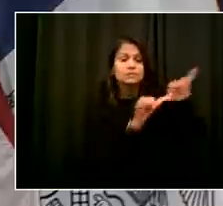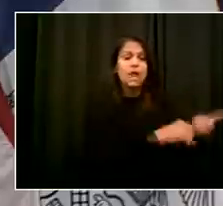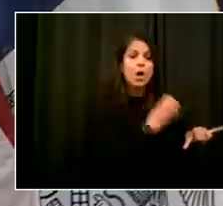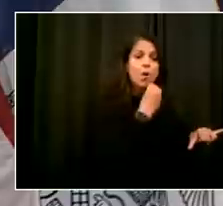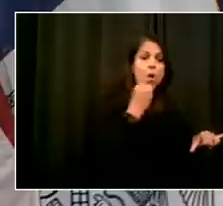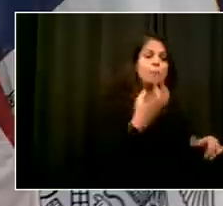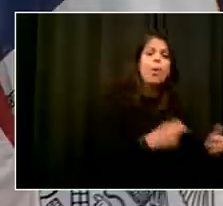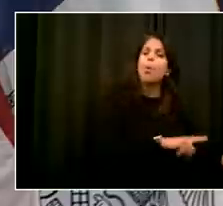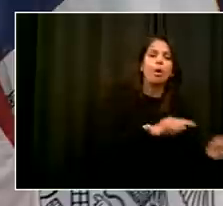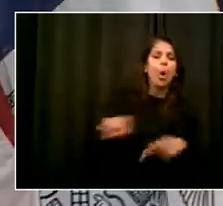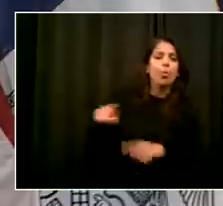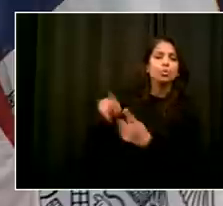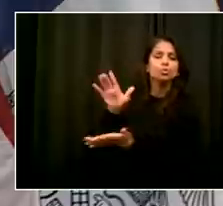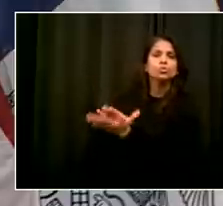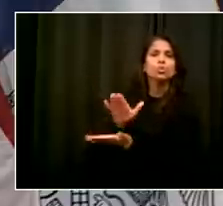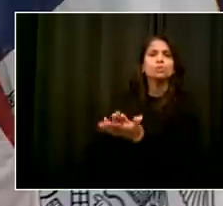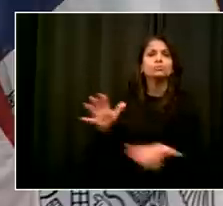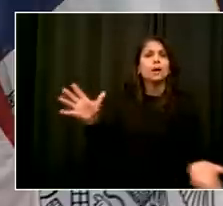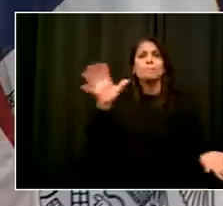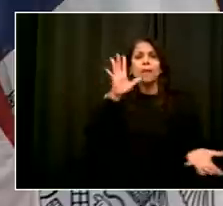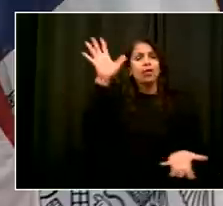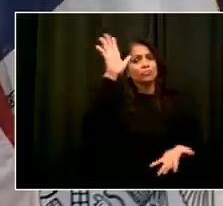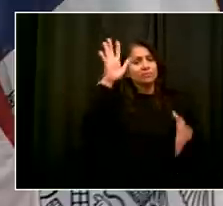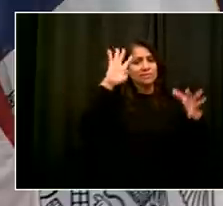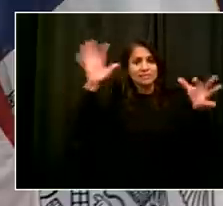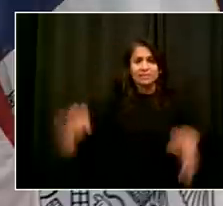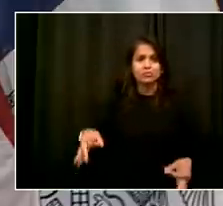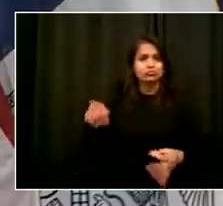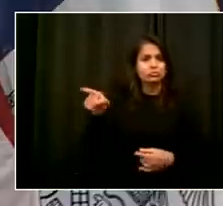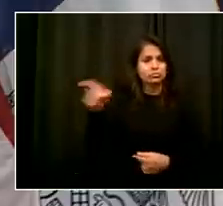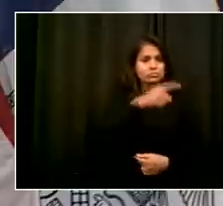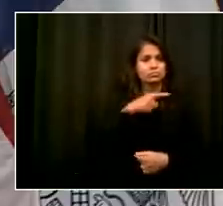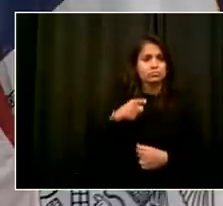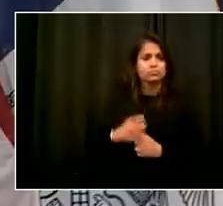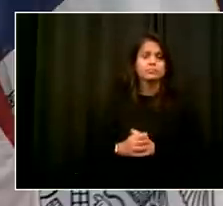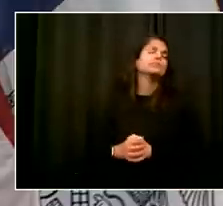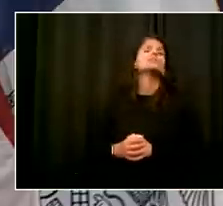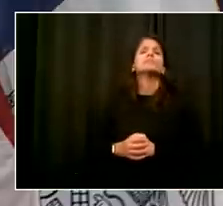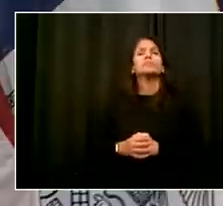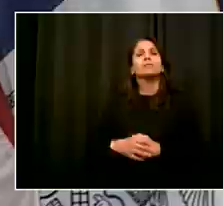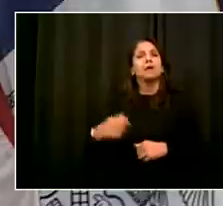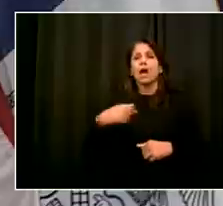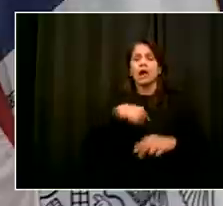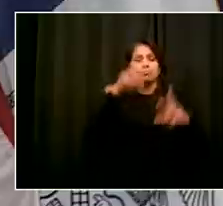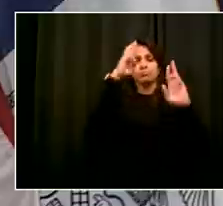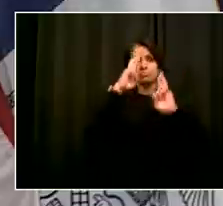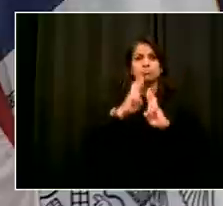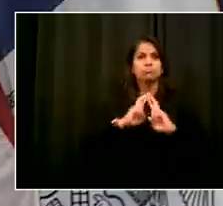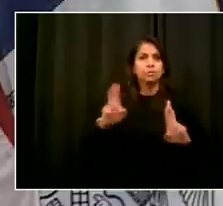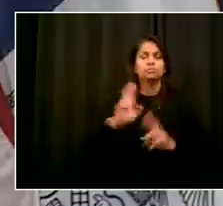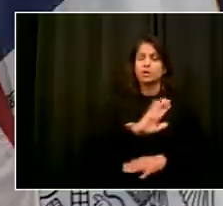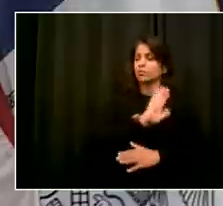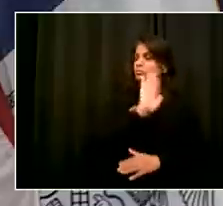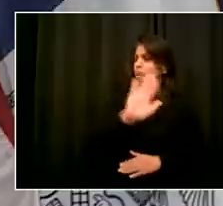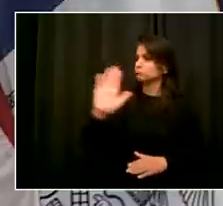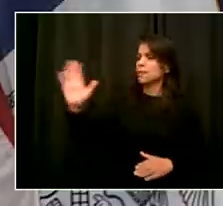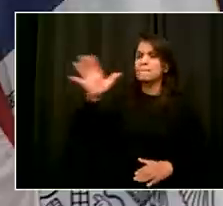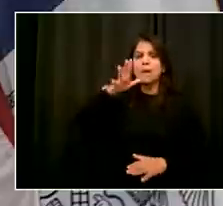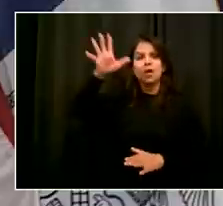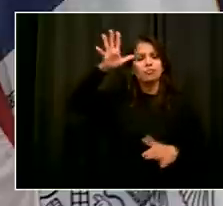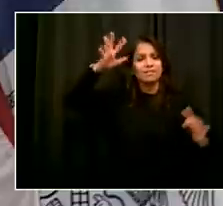disparities. But I also want to really respect each parent's choice, because I'm a parent too, and I understand our public school